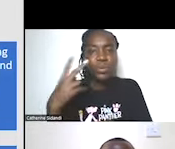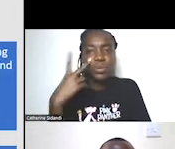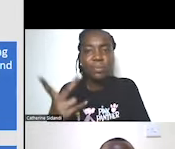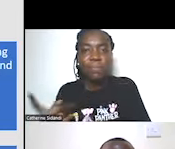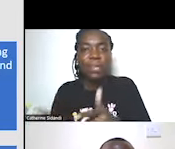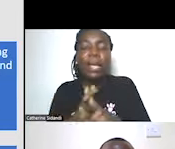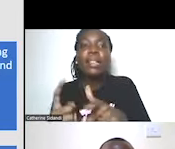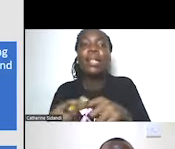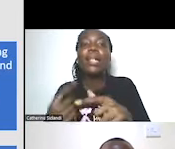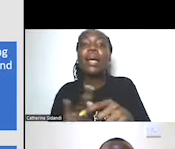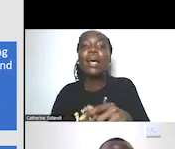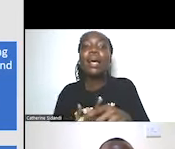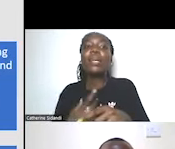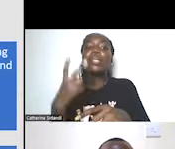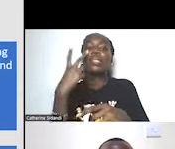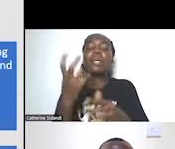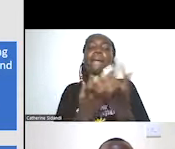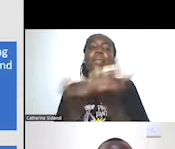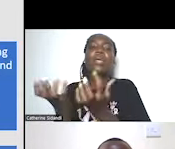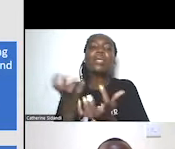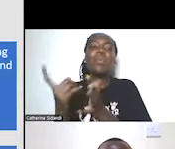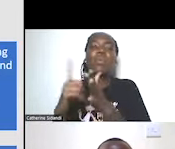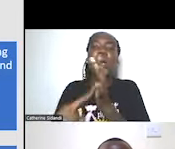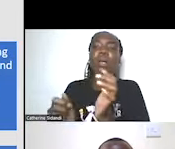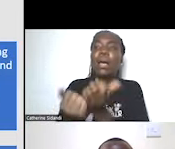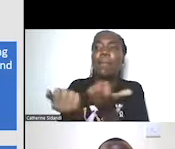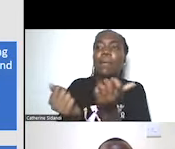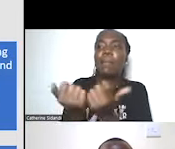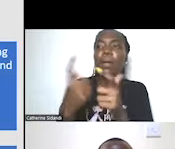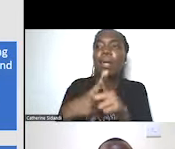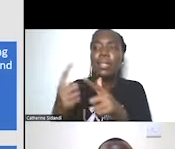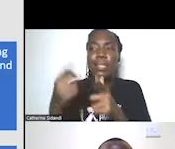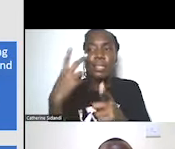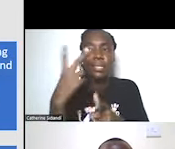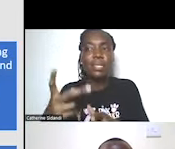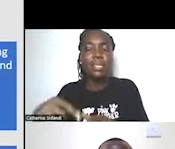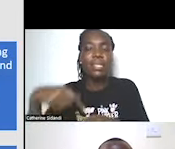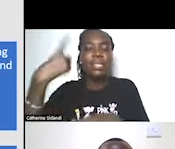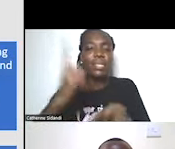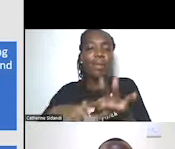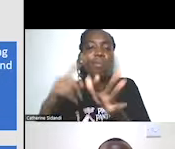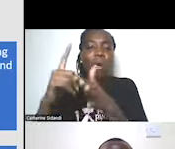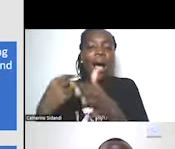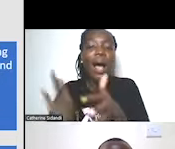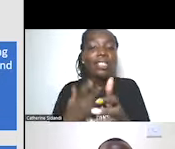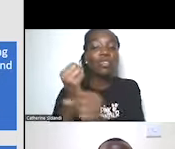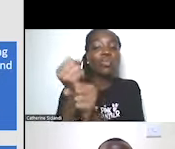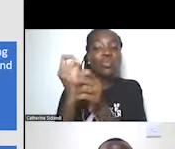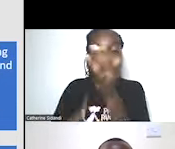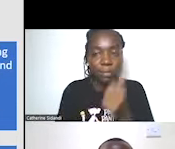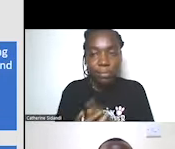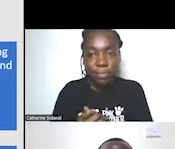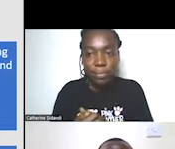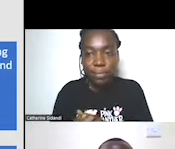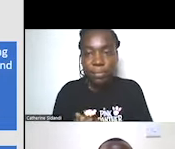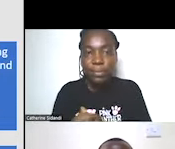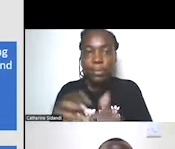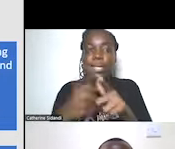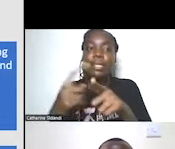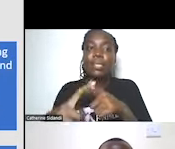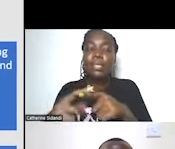need to look into the business and look at external environment and see what do we need to do. Then figuring out how